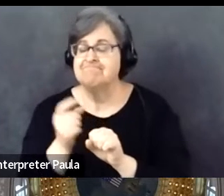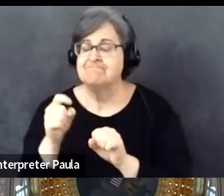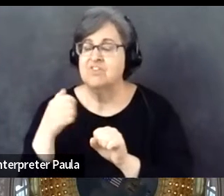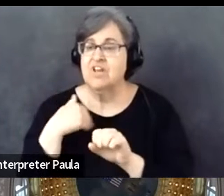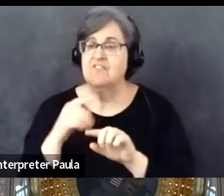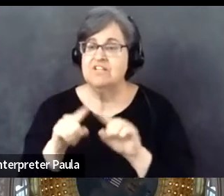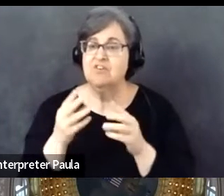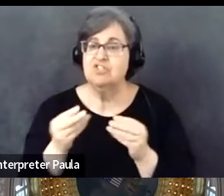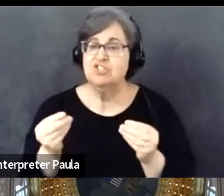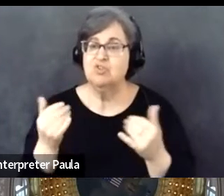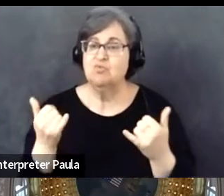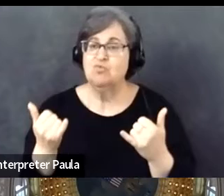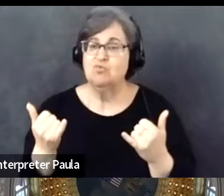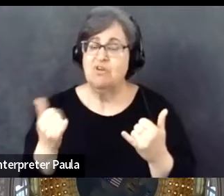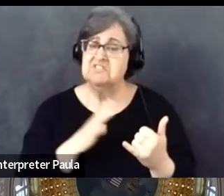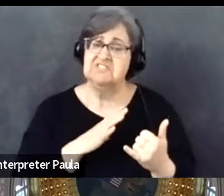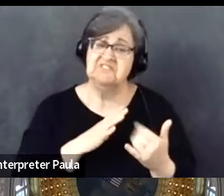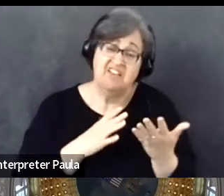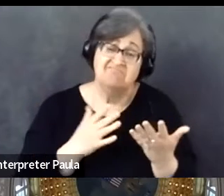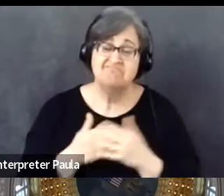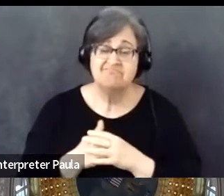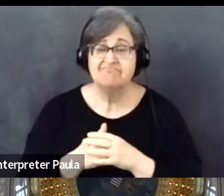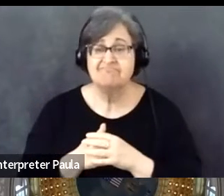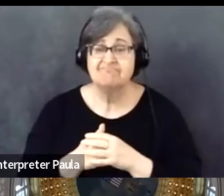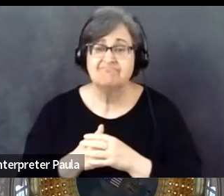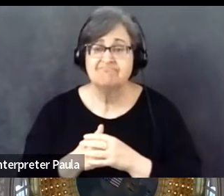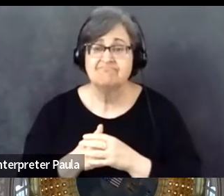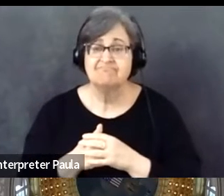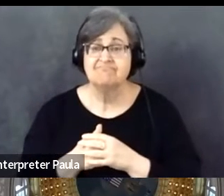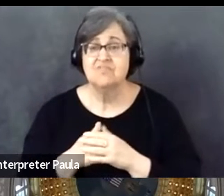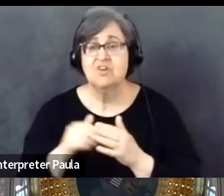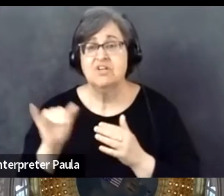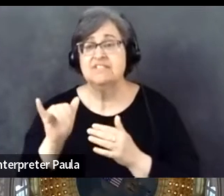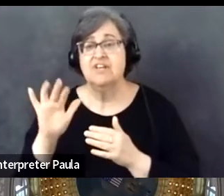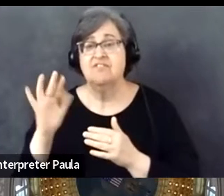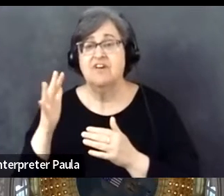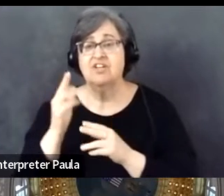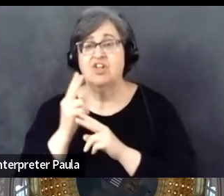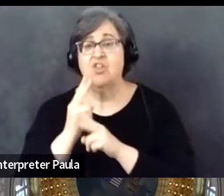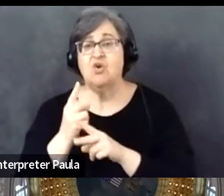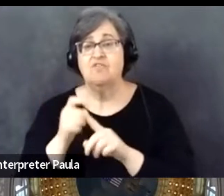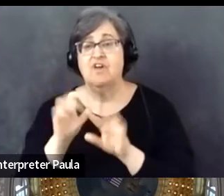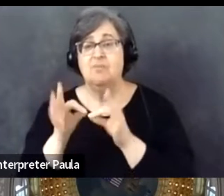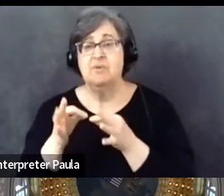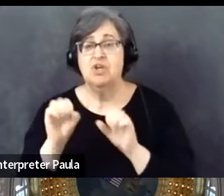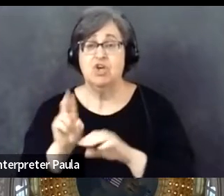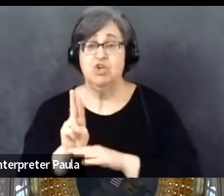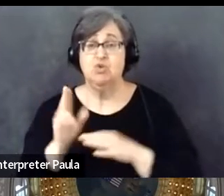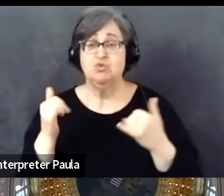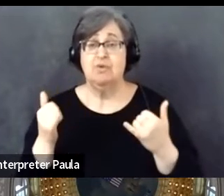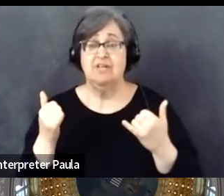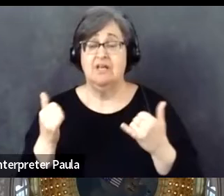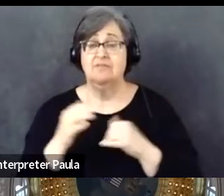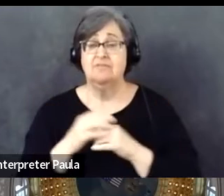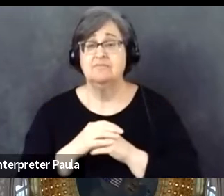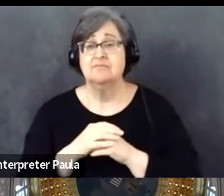different solution. Right now, this is fine. It's kind of like getting a $5 loan maybe from your family, and you can use it right now.